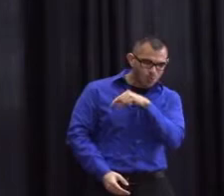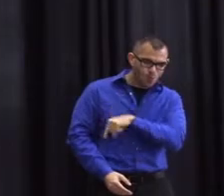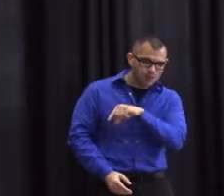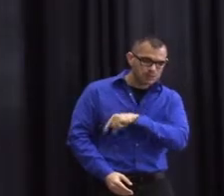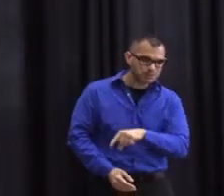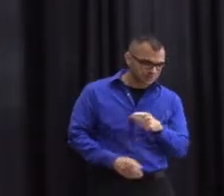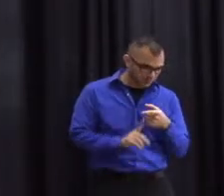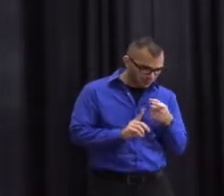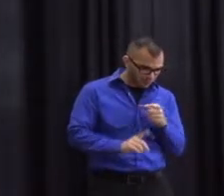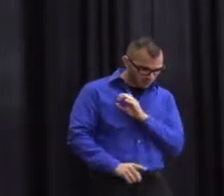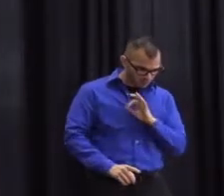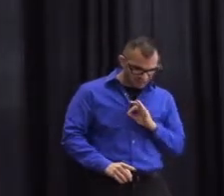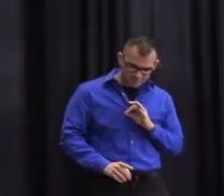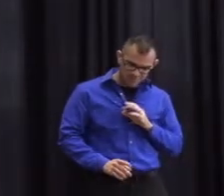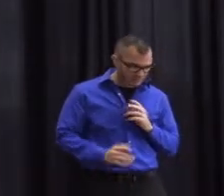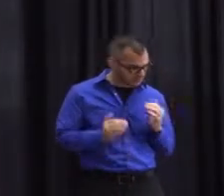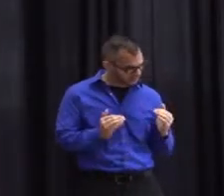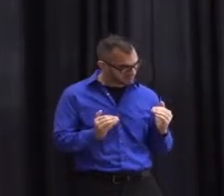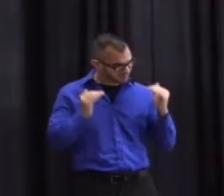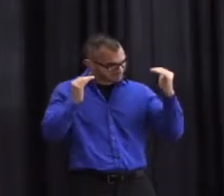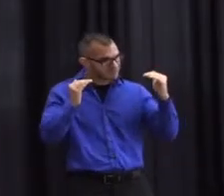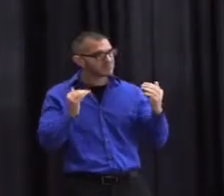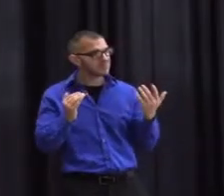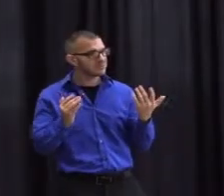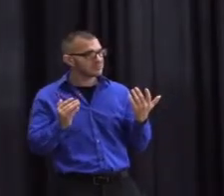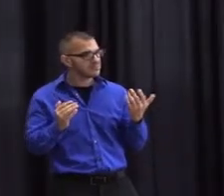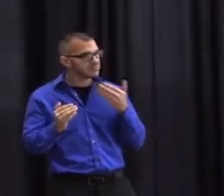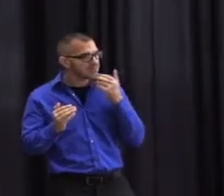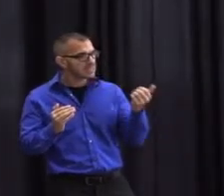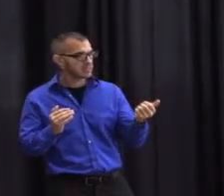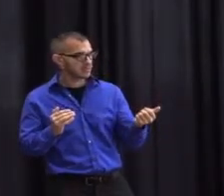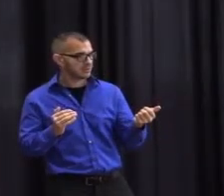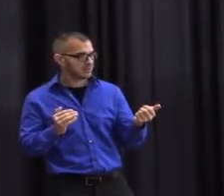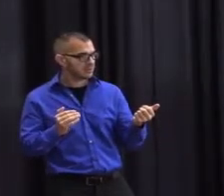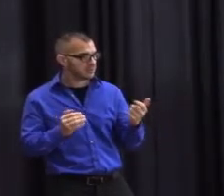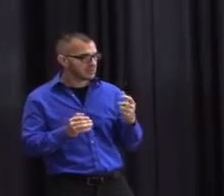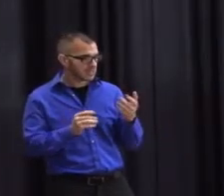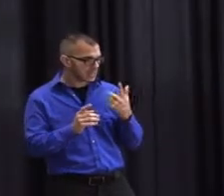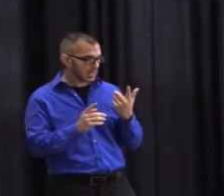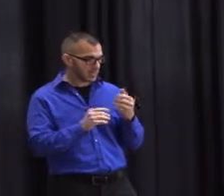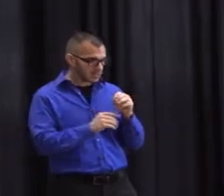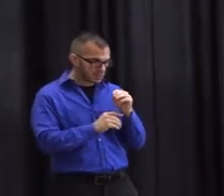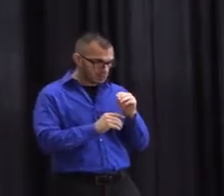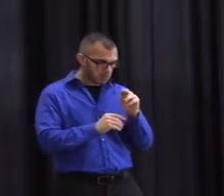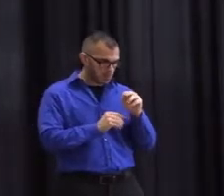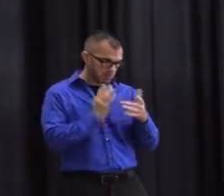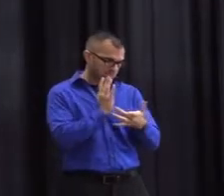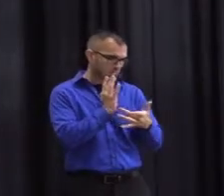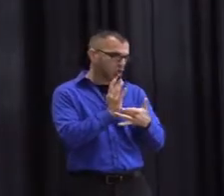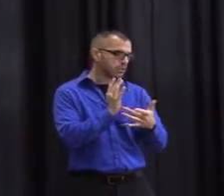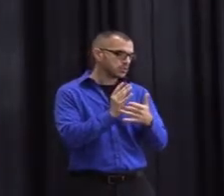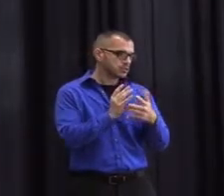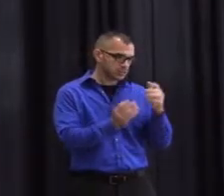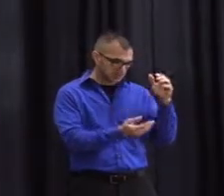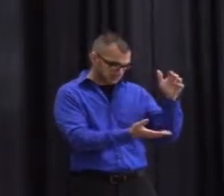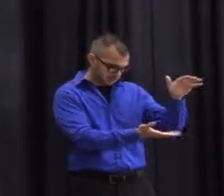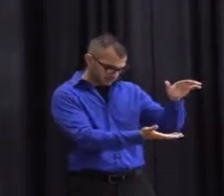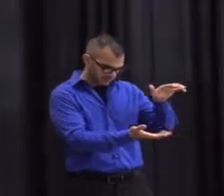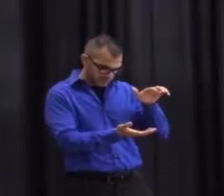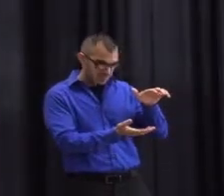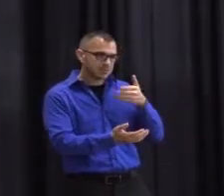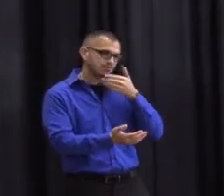getting from our faculty is so much higher. The amount of multimedia that we're getting from the faculty is so much better.